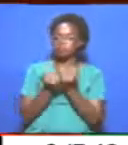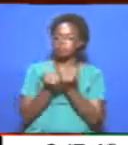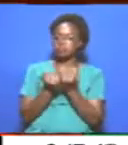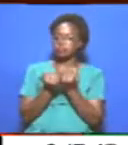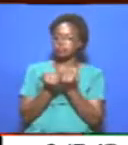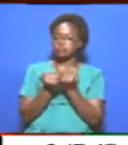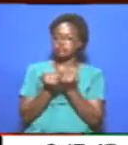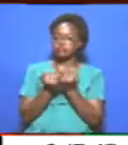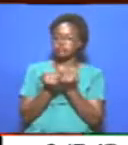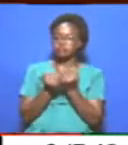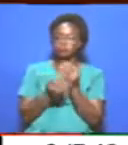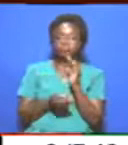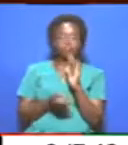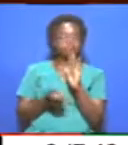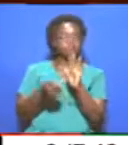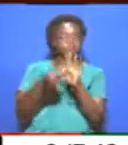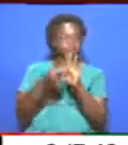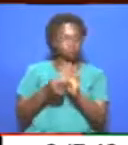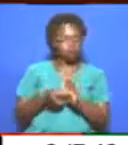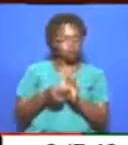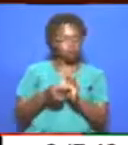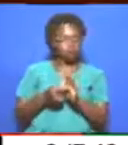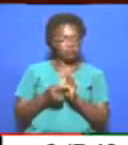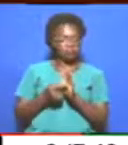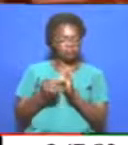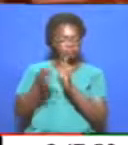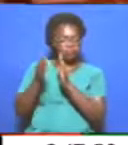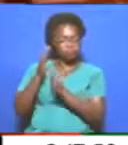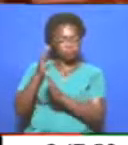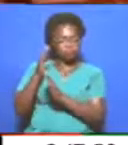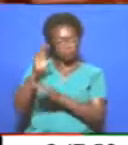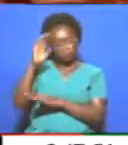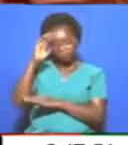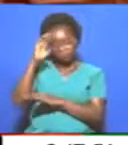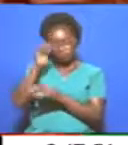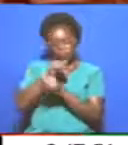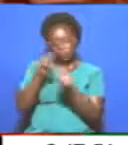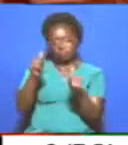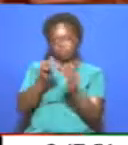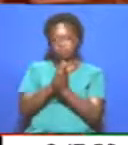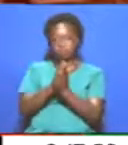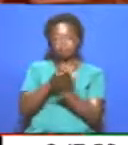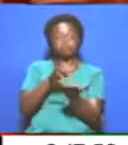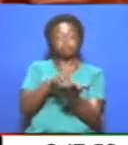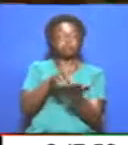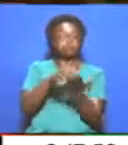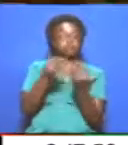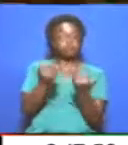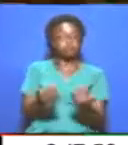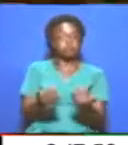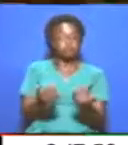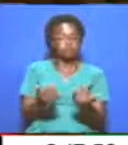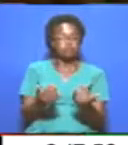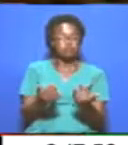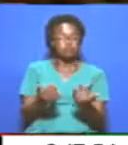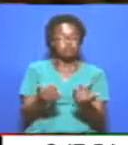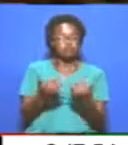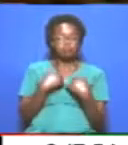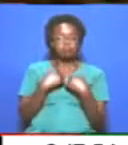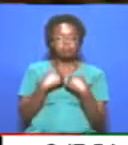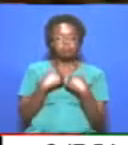that requires strategic security considerations. The current situation where we are facing